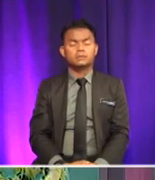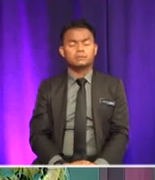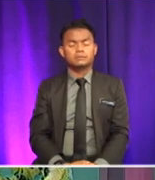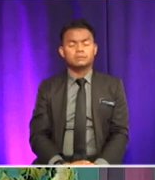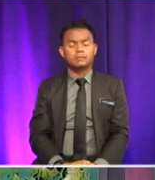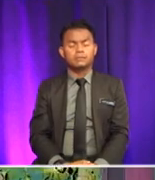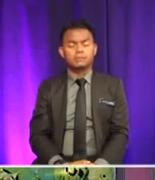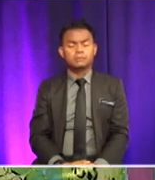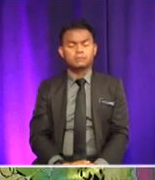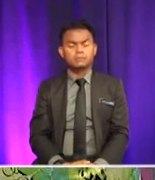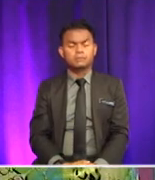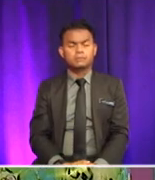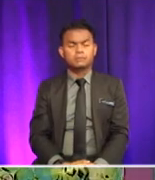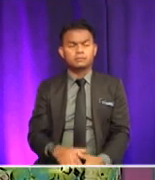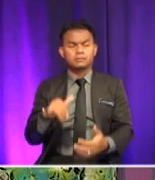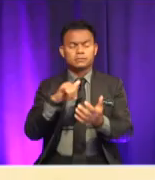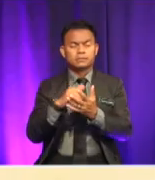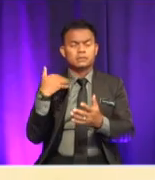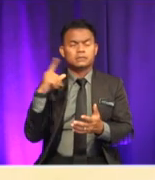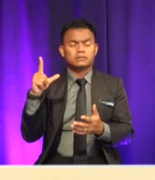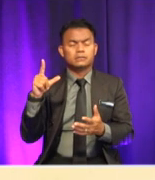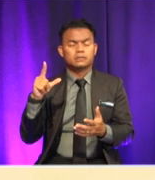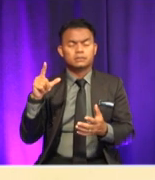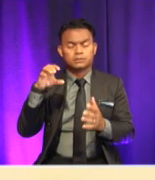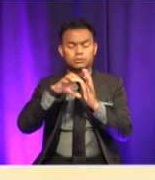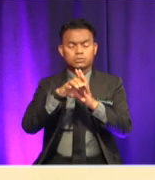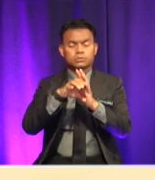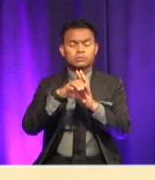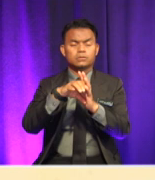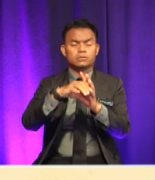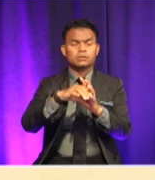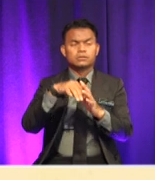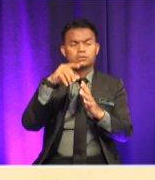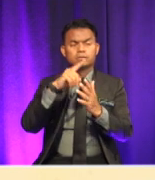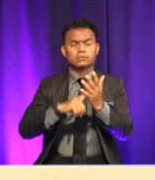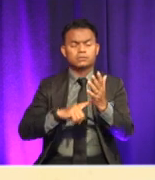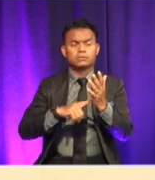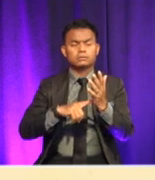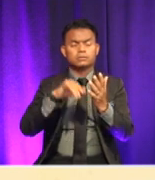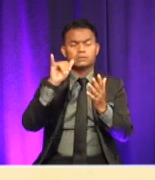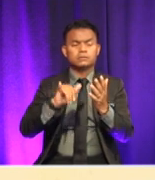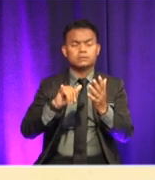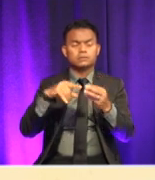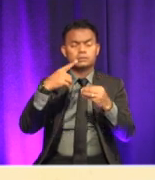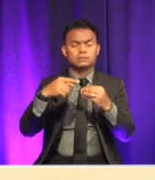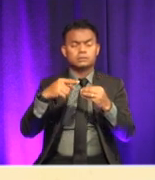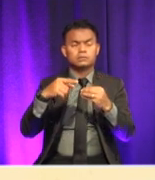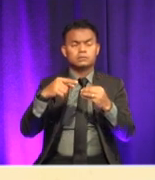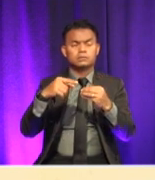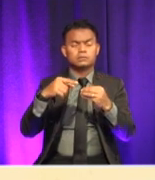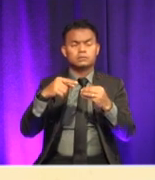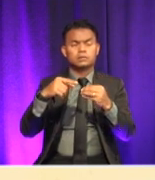So this is an example. Lani was brought down into the submarine of the chief rooster where she was interrogated for her